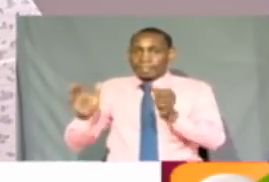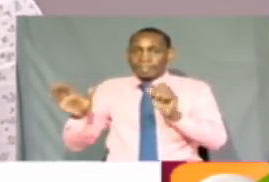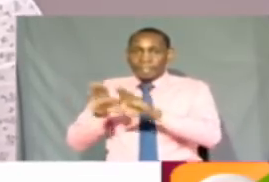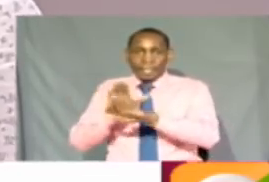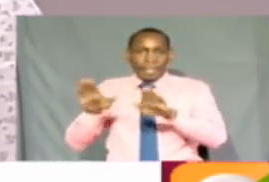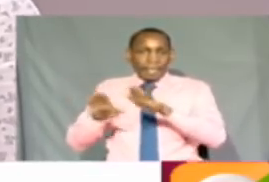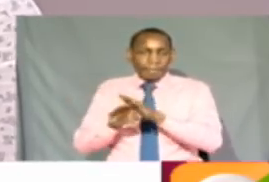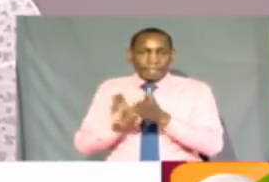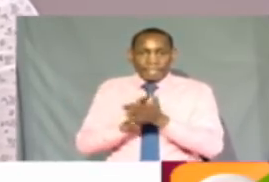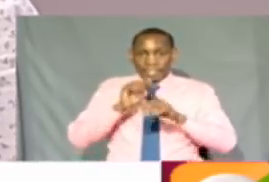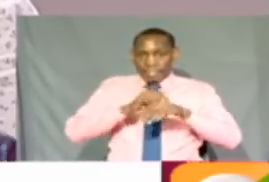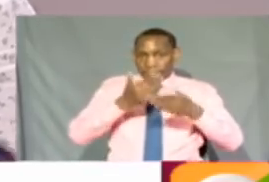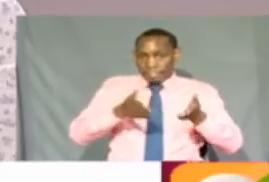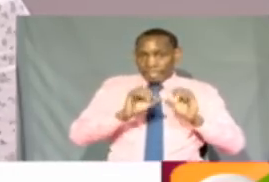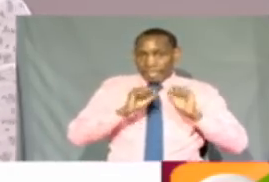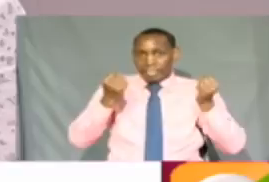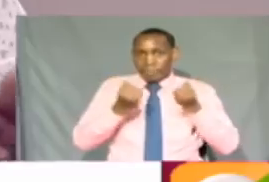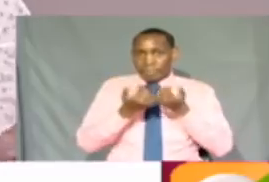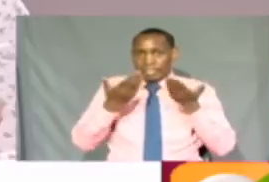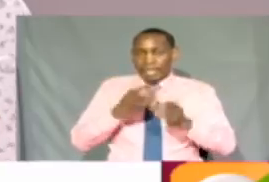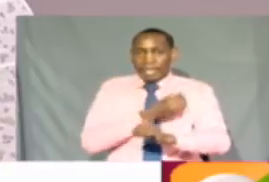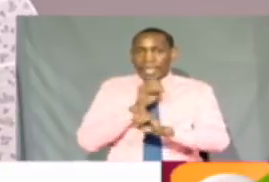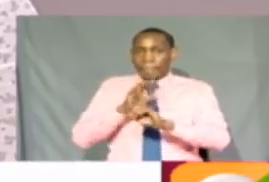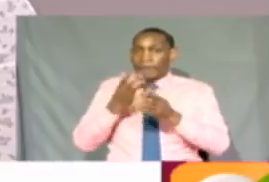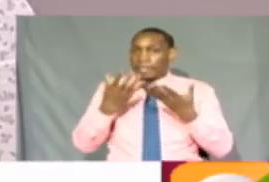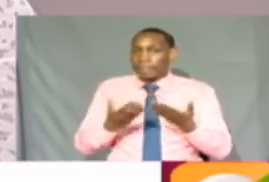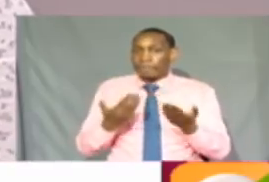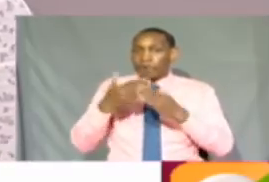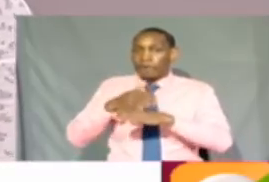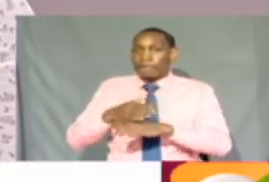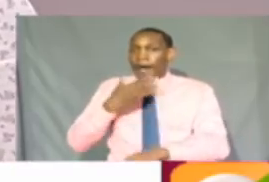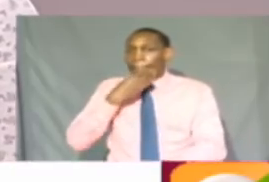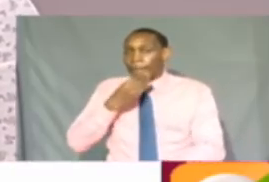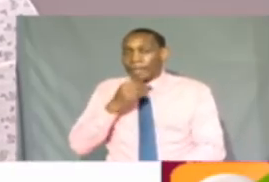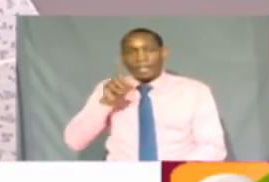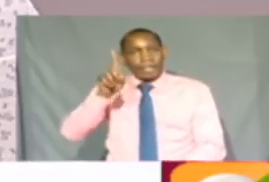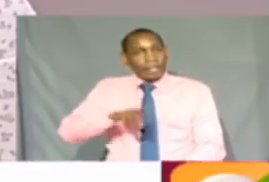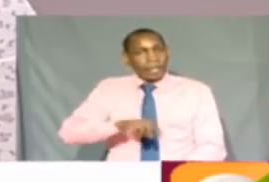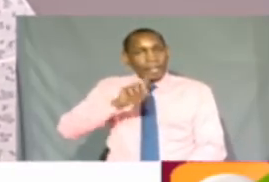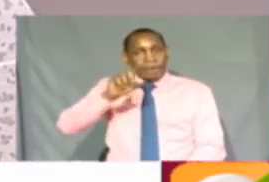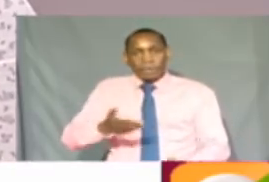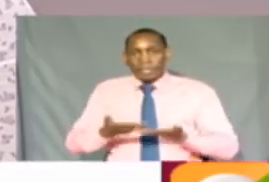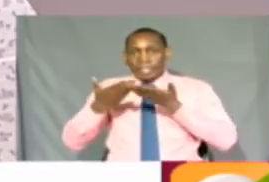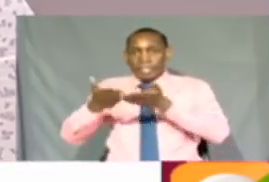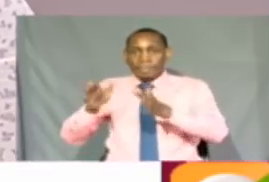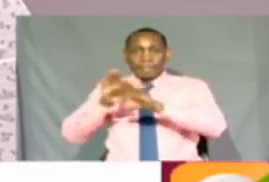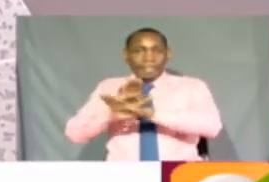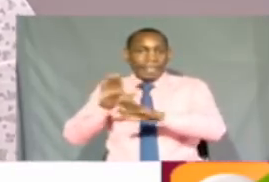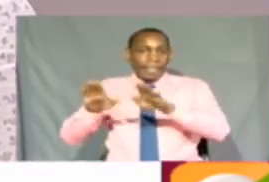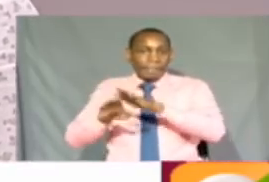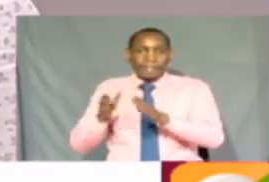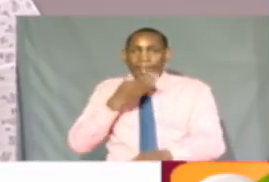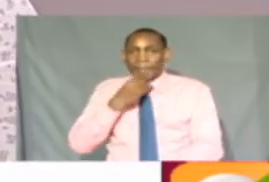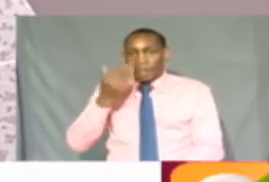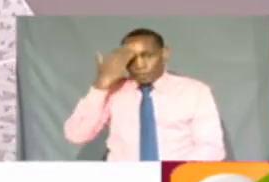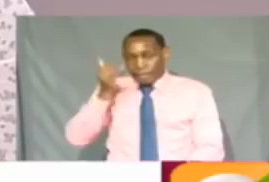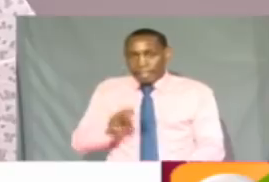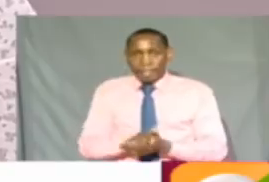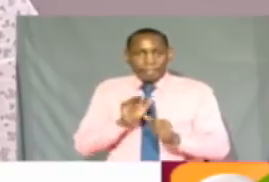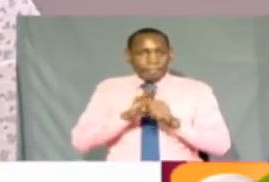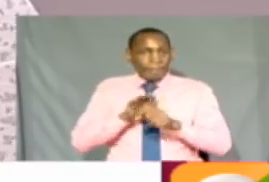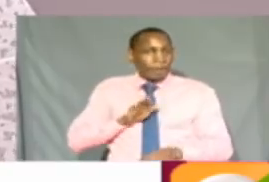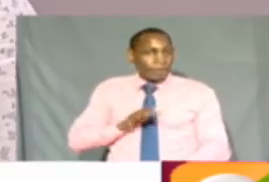in our generation, in our society, where we are so empowered even more than this man, it would be wrong to leave everything to the man. And I say that because most women don't